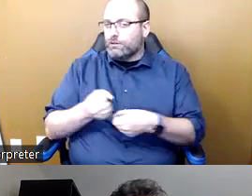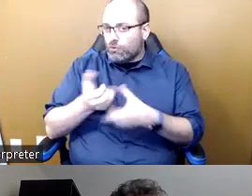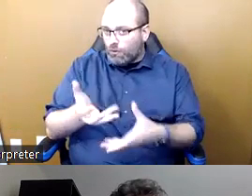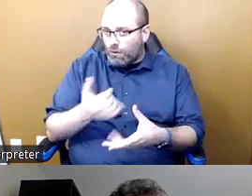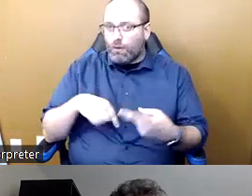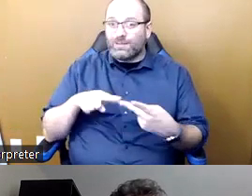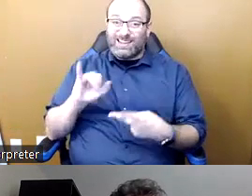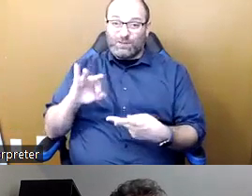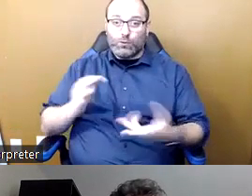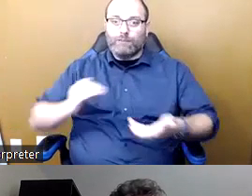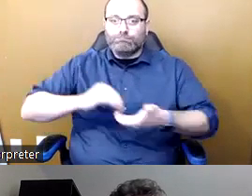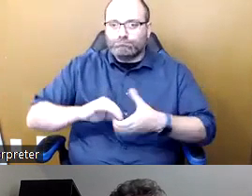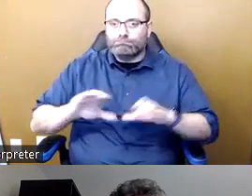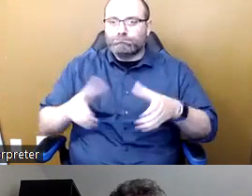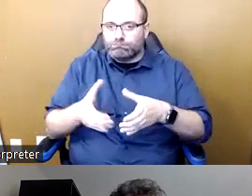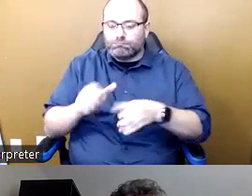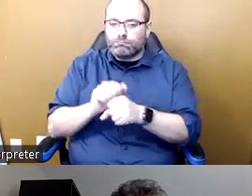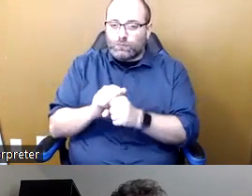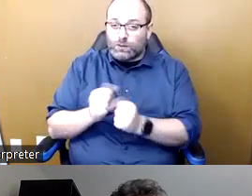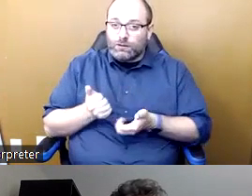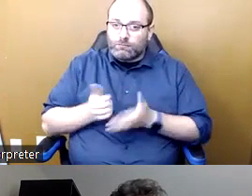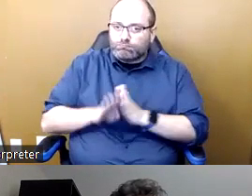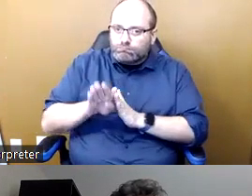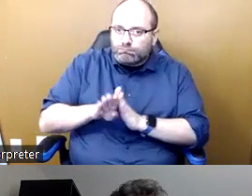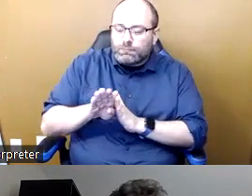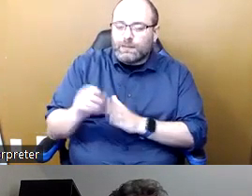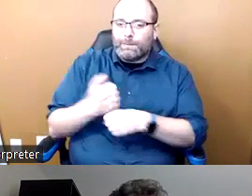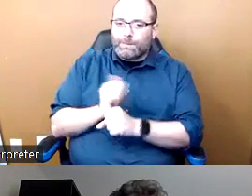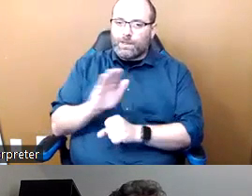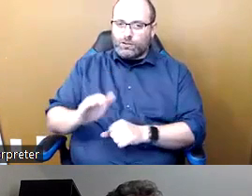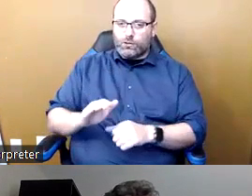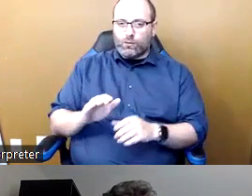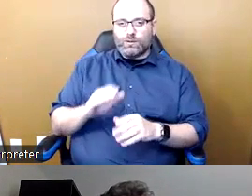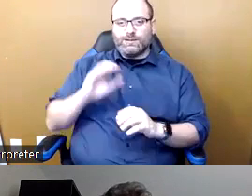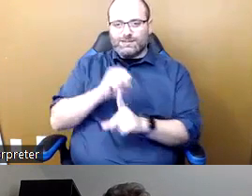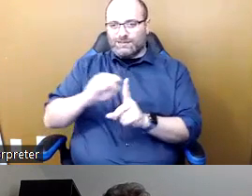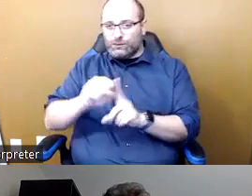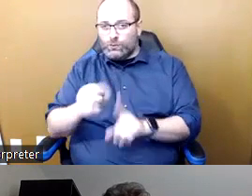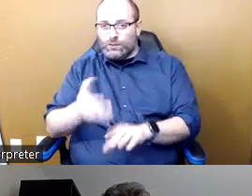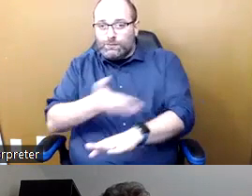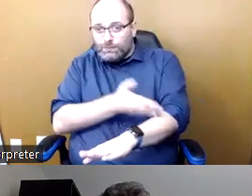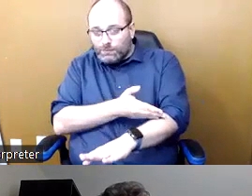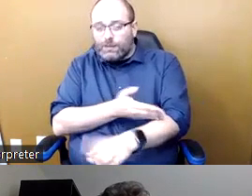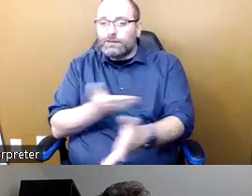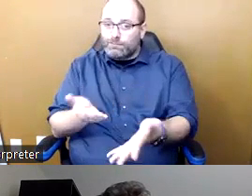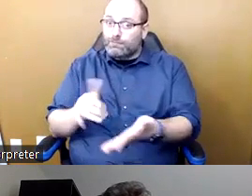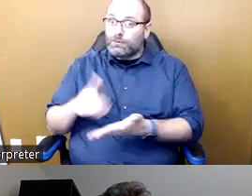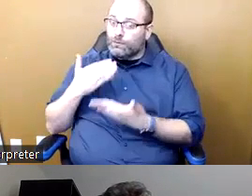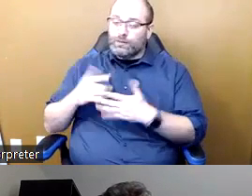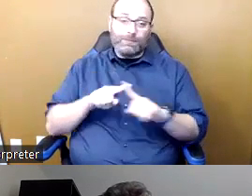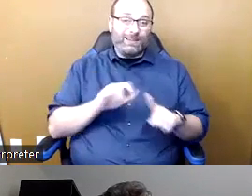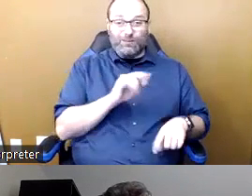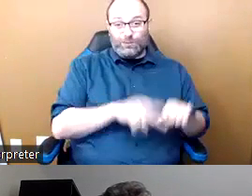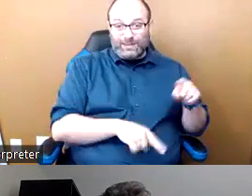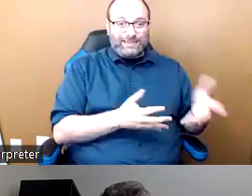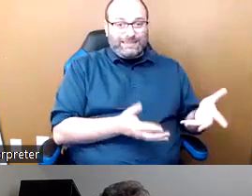work with other people around you to make your like material conditions better, I think that's great. But if you can't, if you're, you know, in